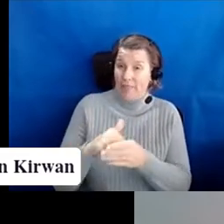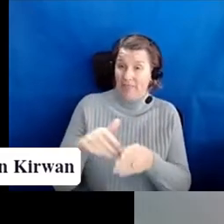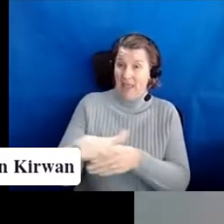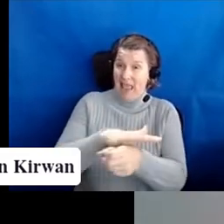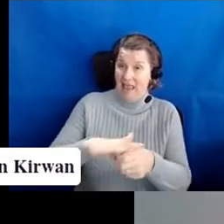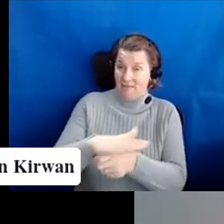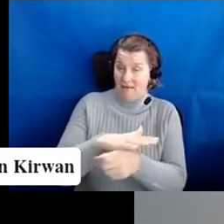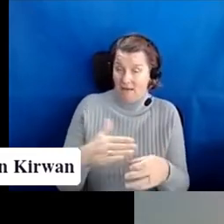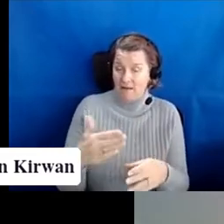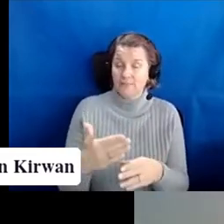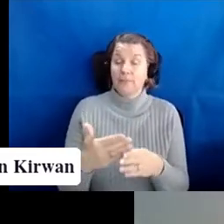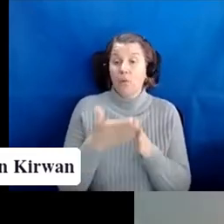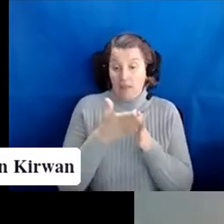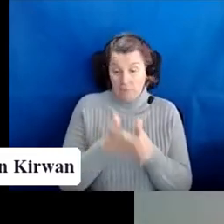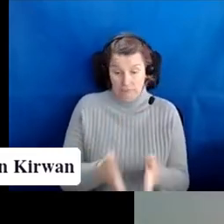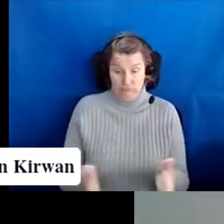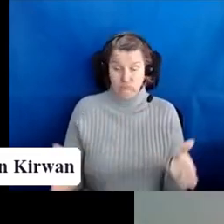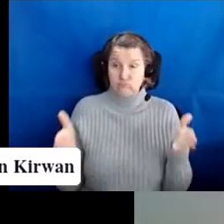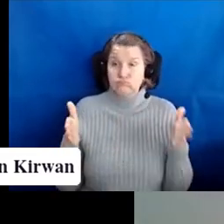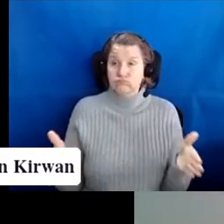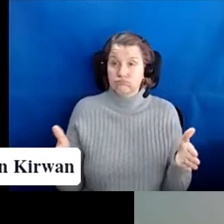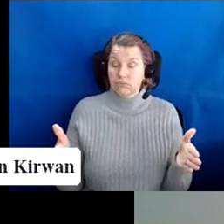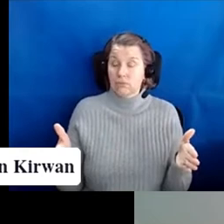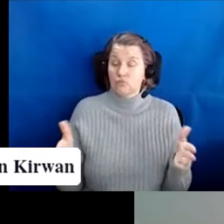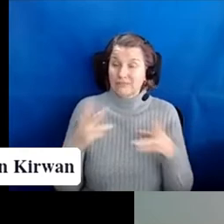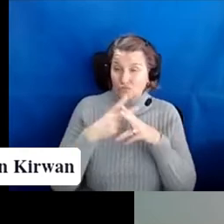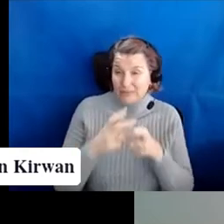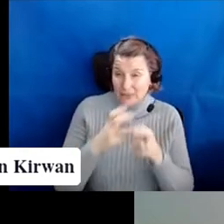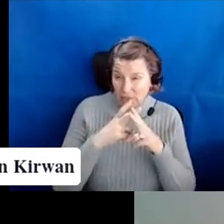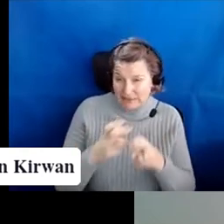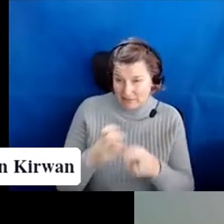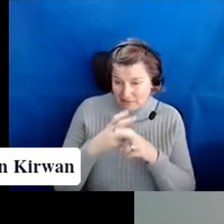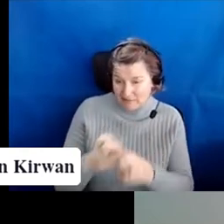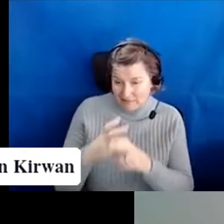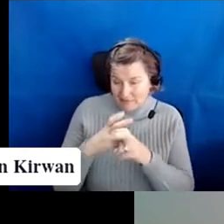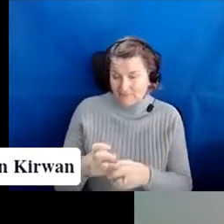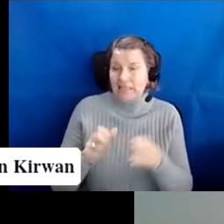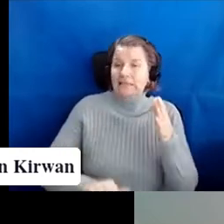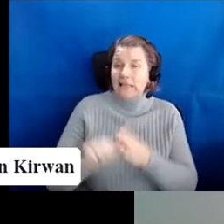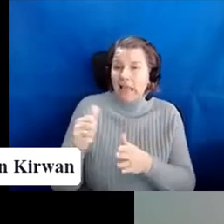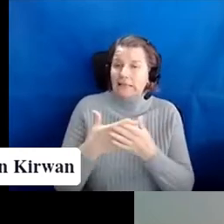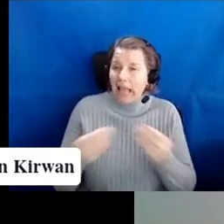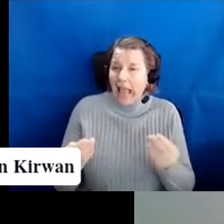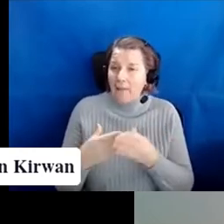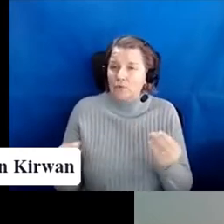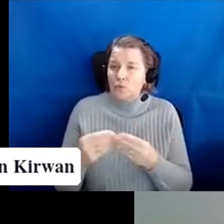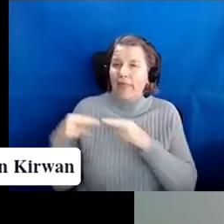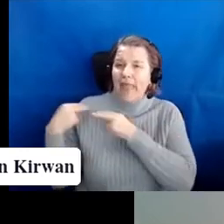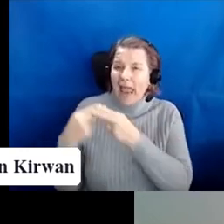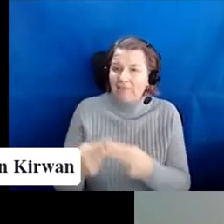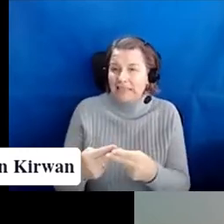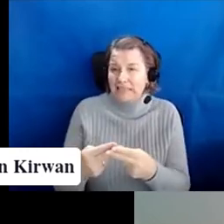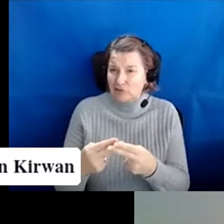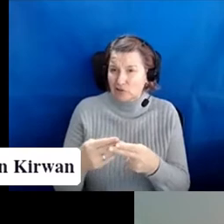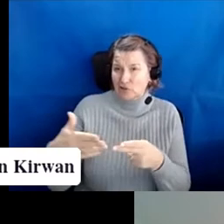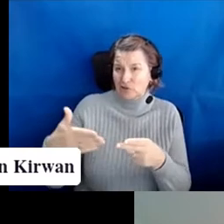Within that development period, we undertook research to identify skills gaps and challenges within the heritage sector. And excuse me, just